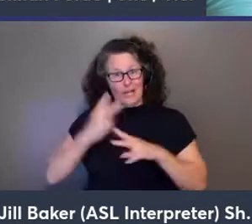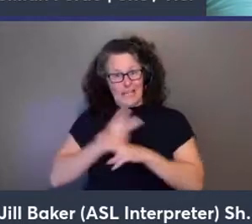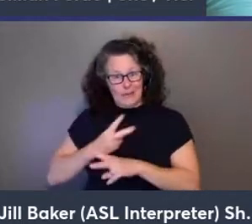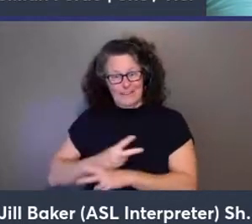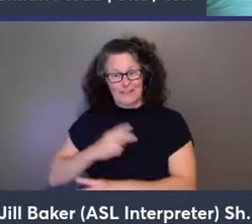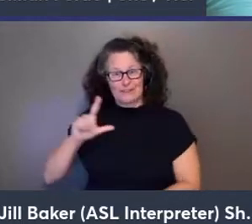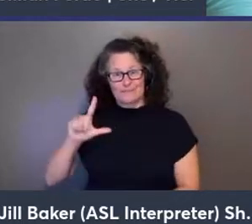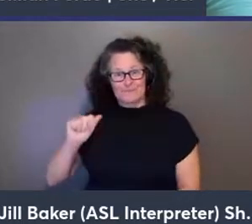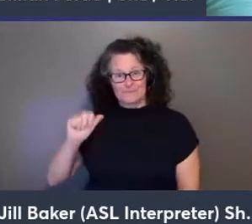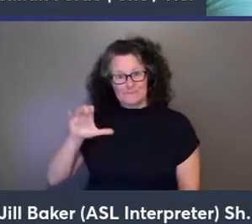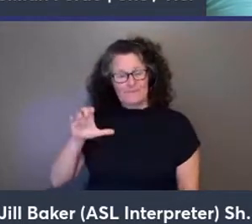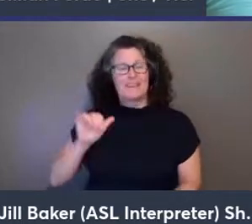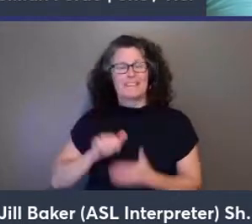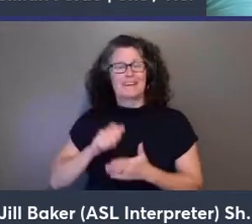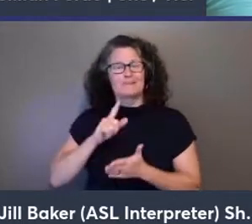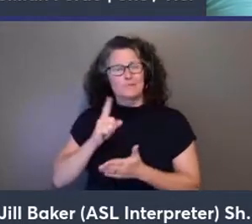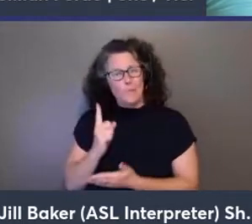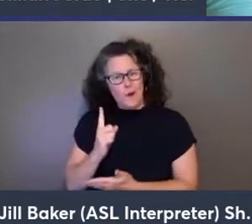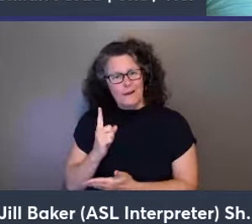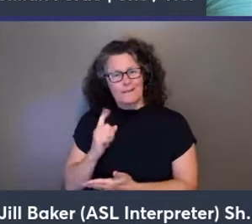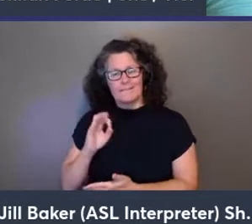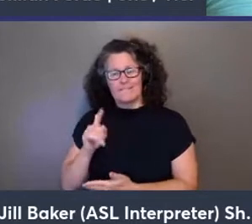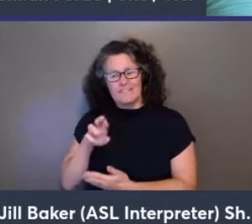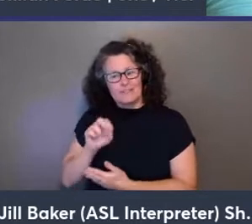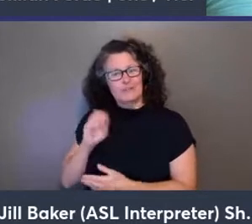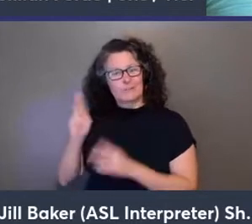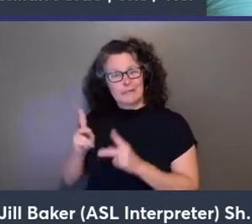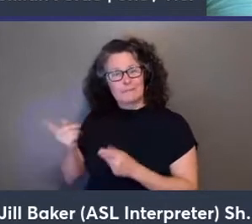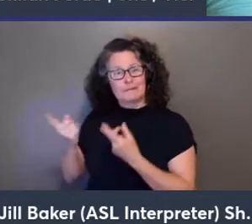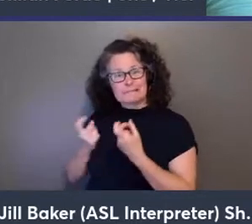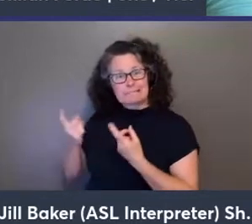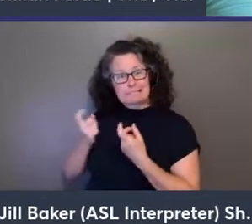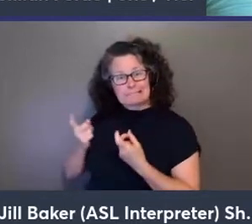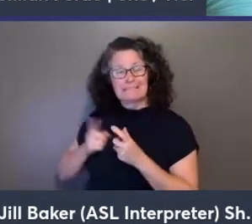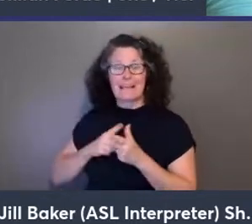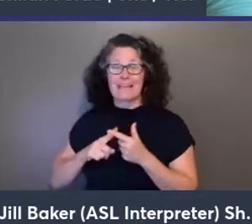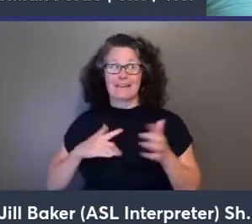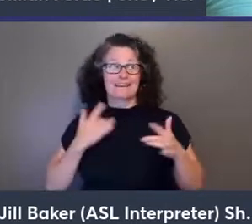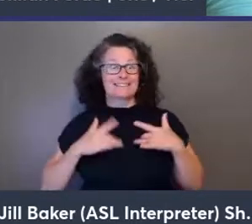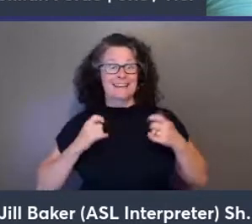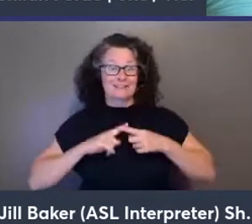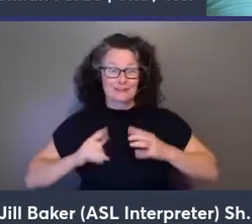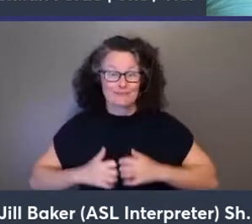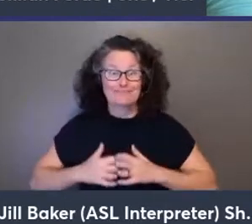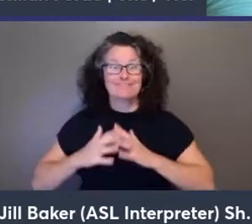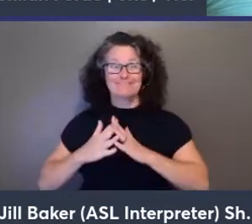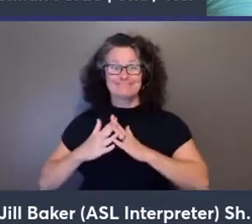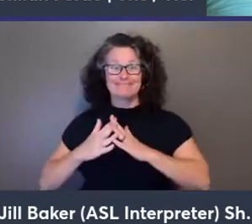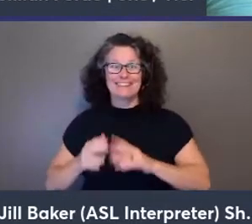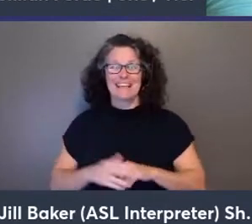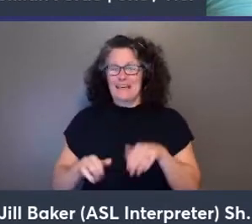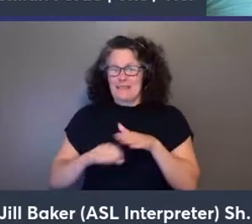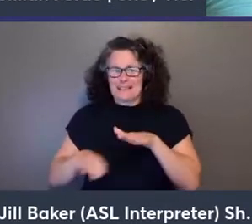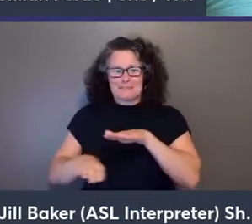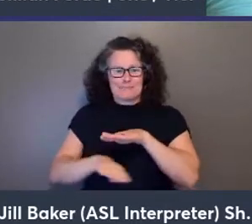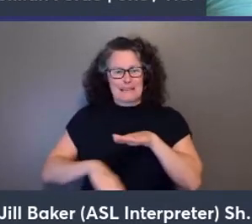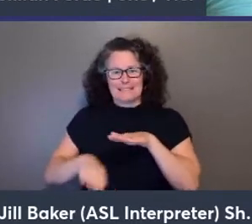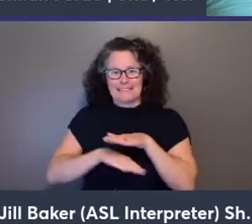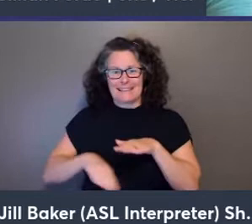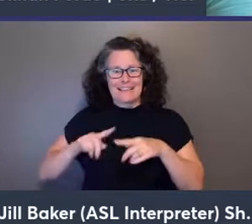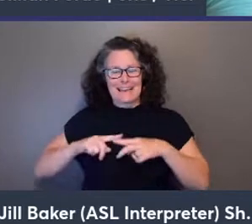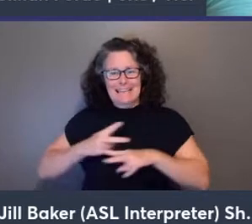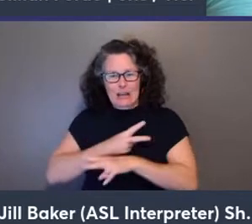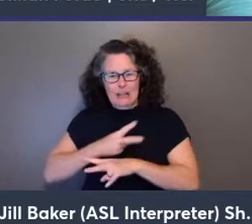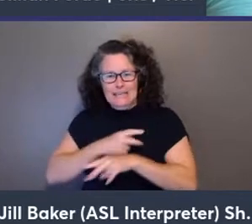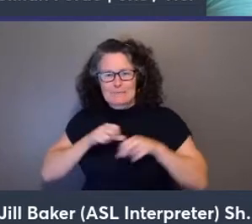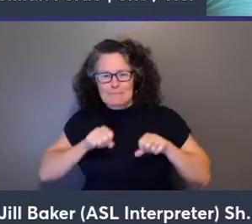of our features that people just ask for so long and then so excited to launch. It's basically a calculation